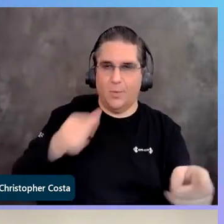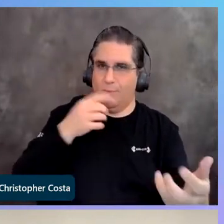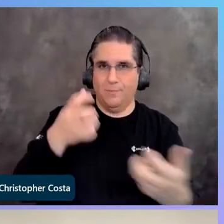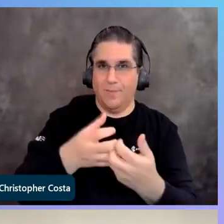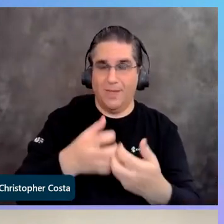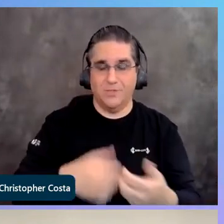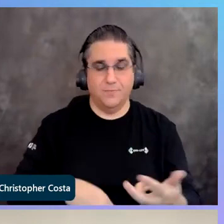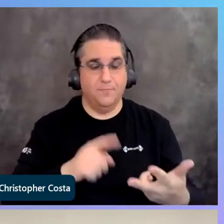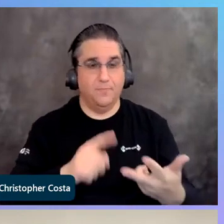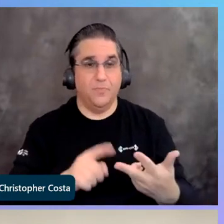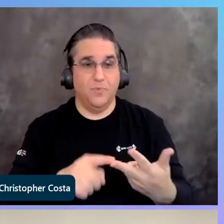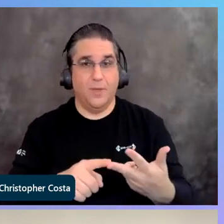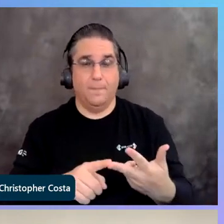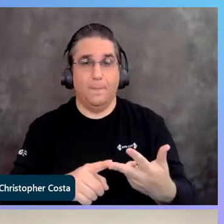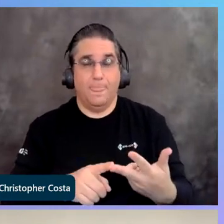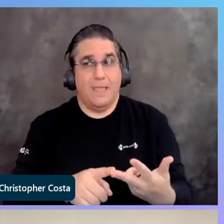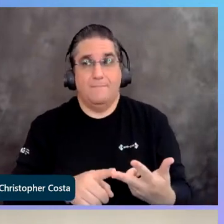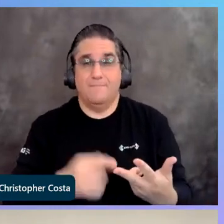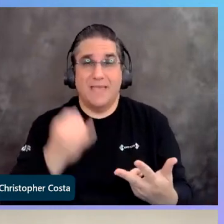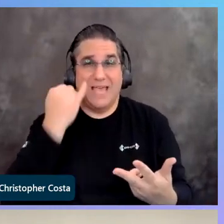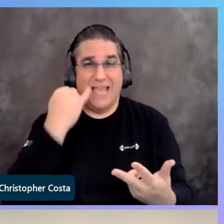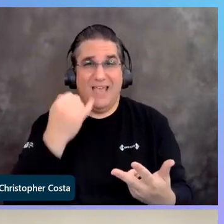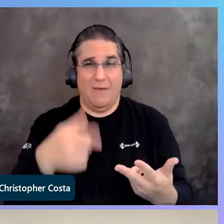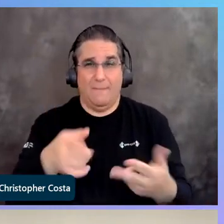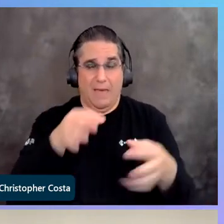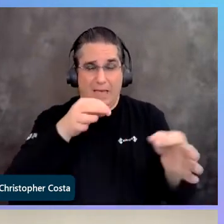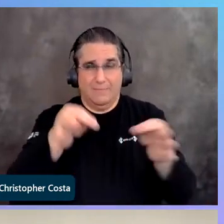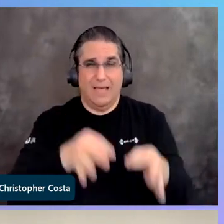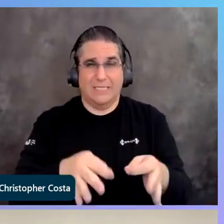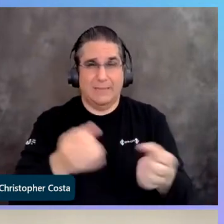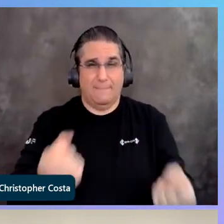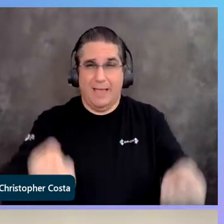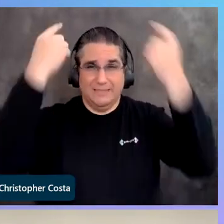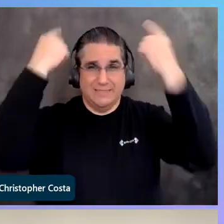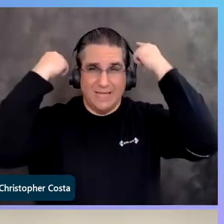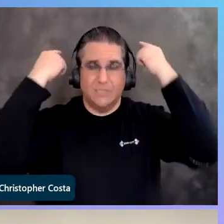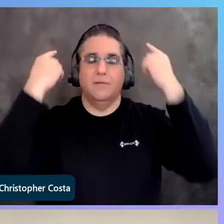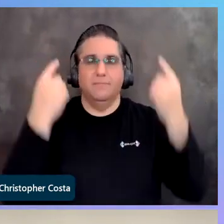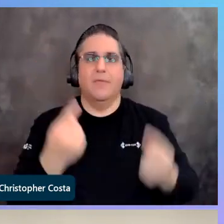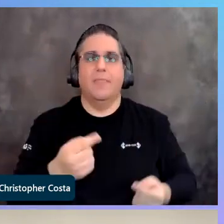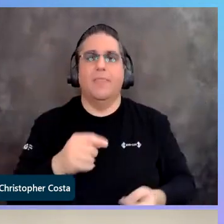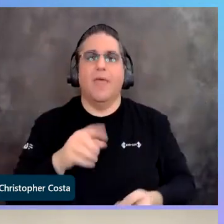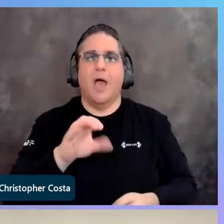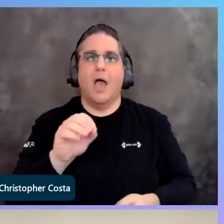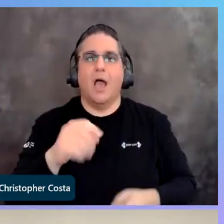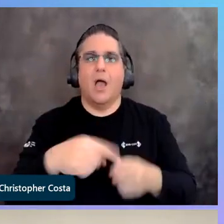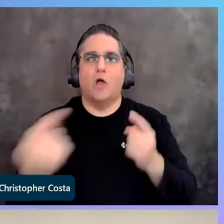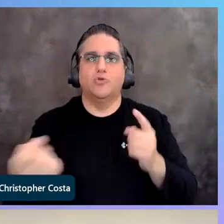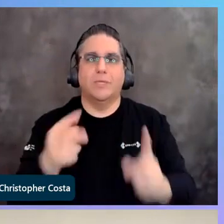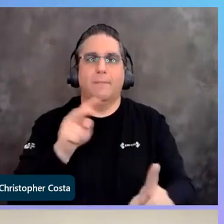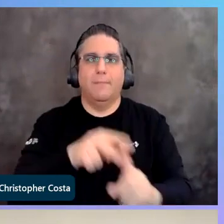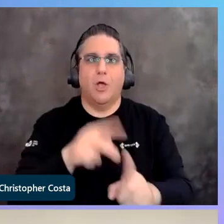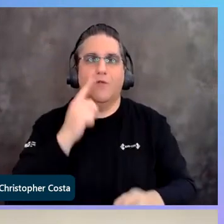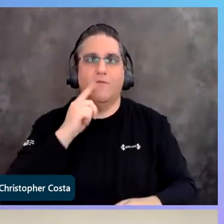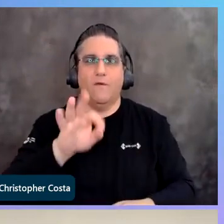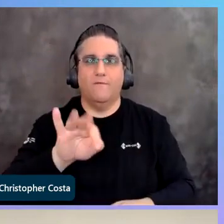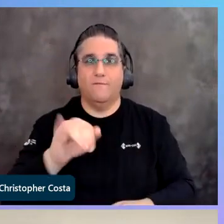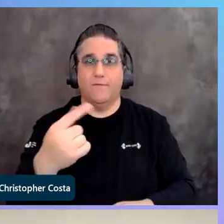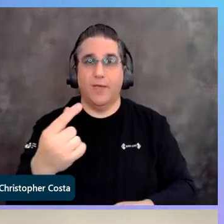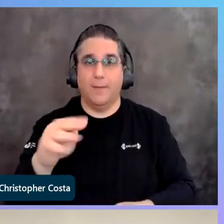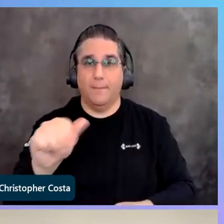comes to worst, and nothing I say today makes any sense at all, the contrast plugin in Figma will guide you to creating